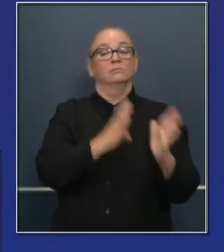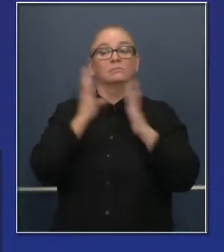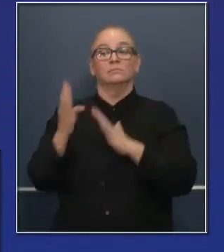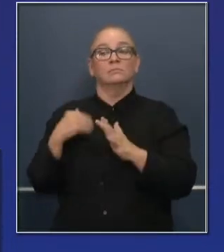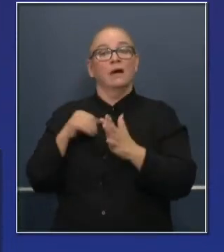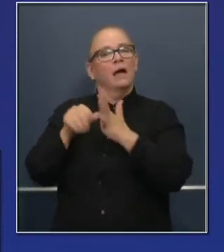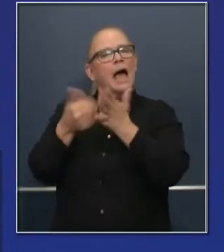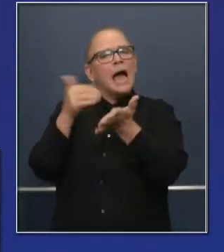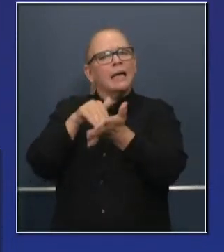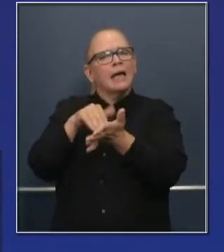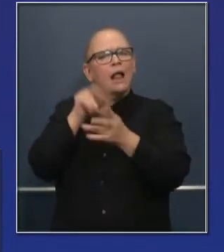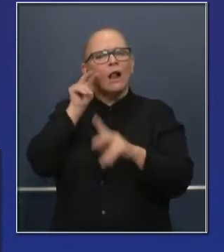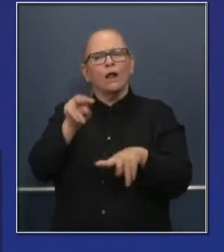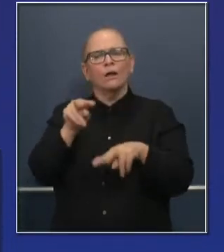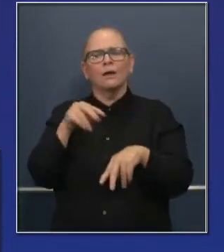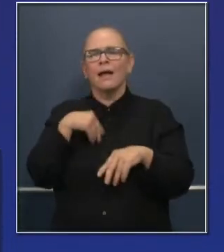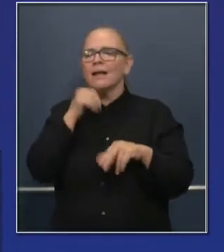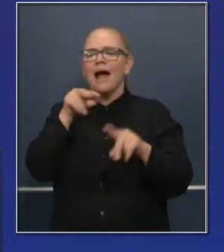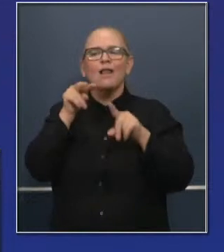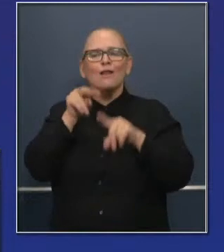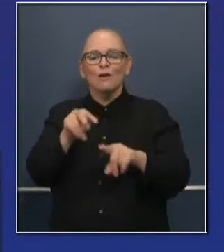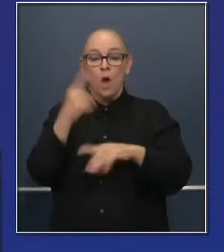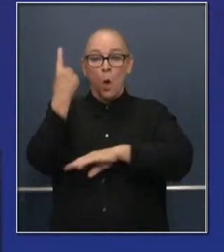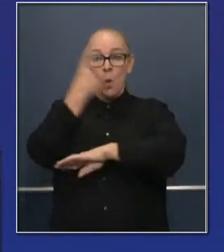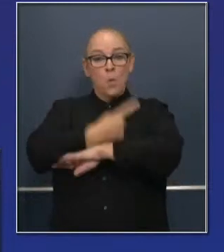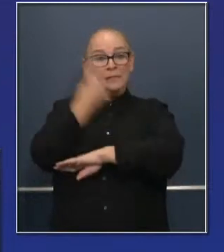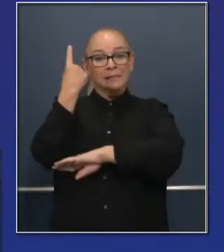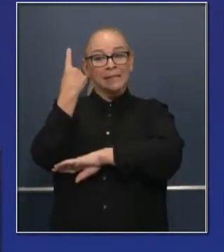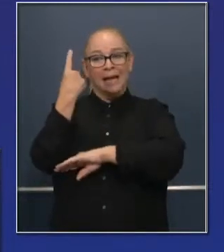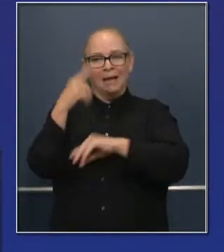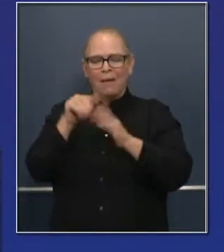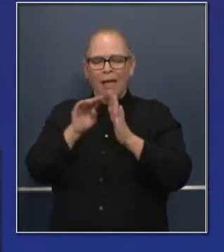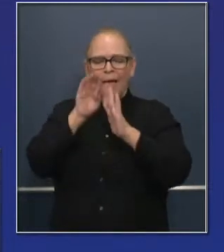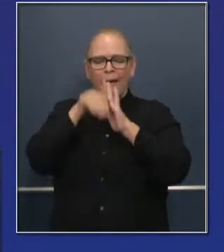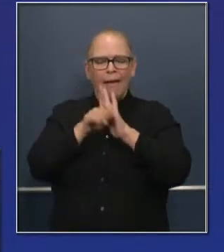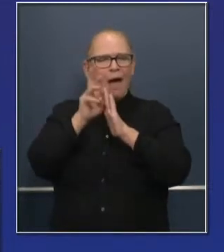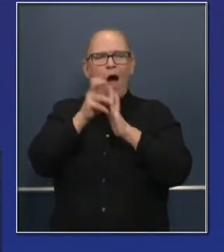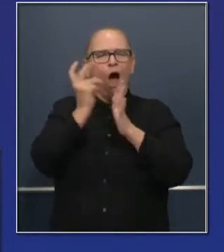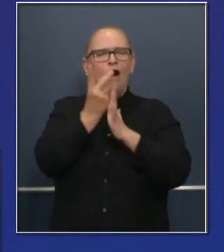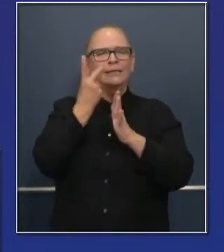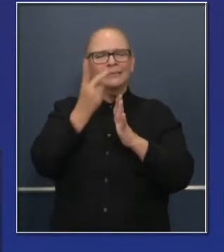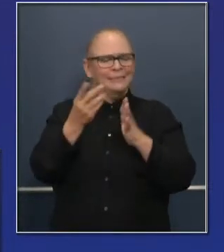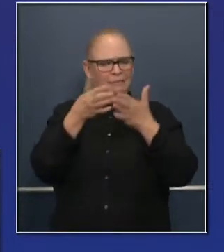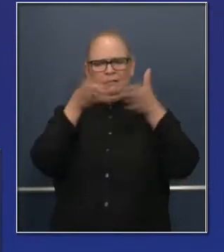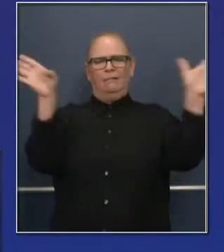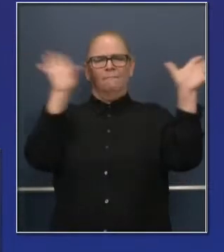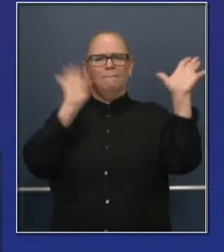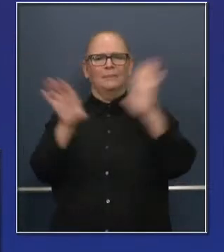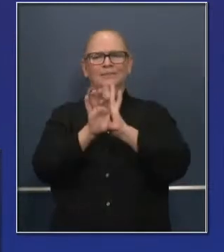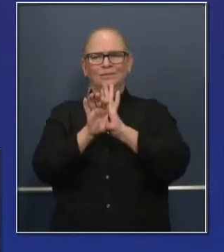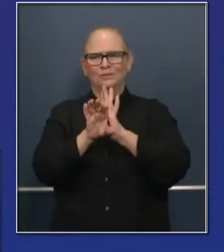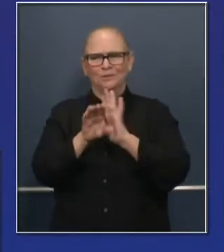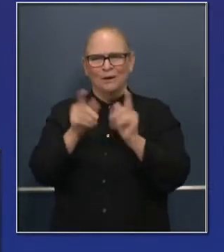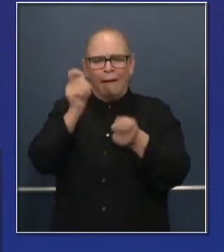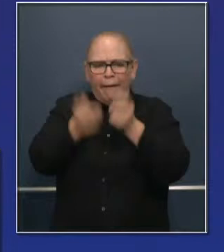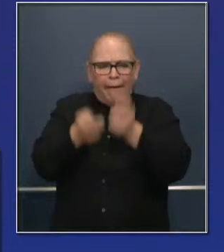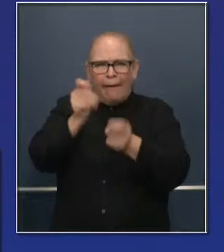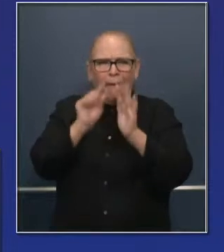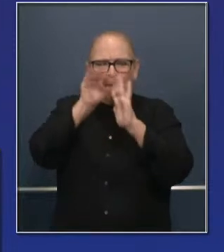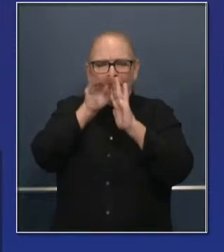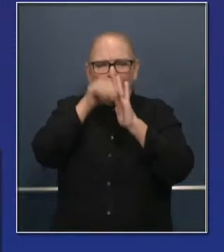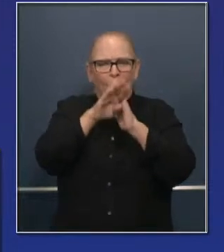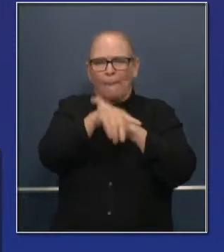one-day numbers. They go up, they go down. There's some weekend reporting often that is example on